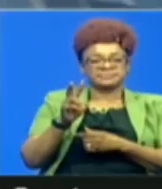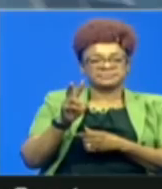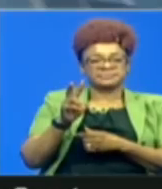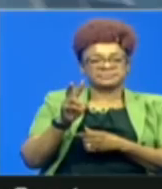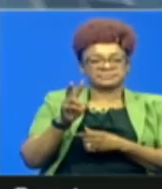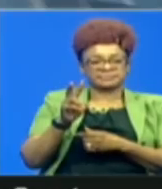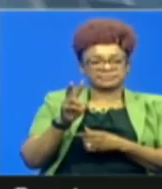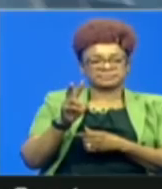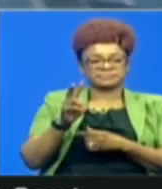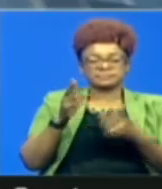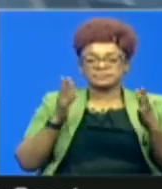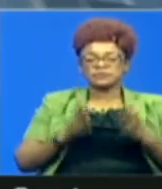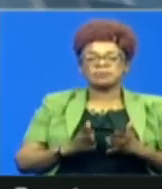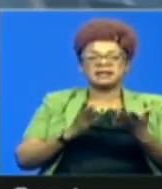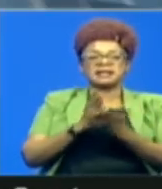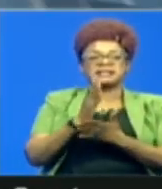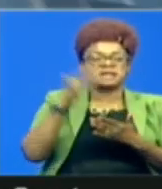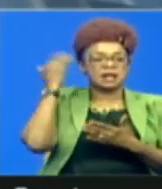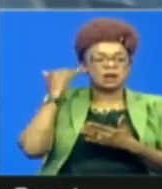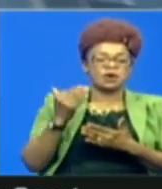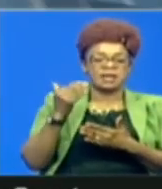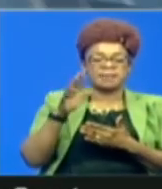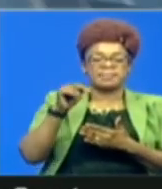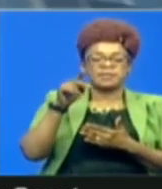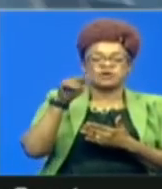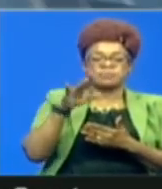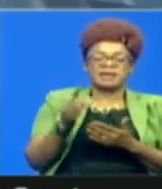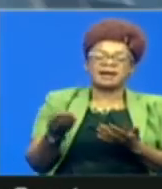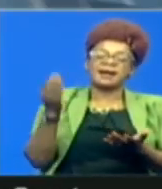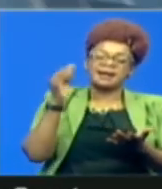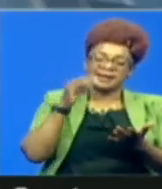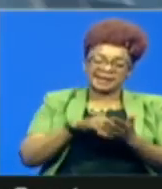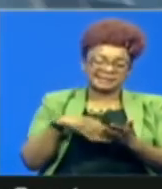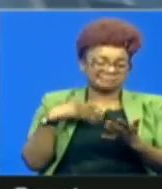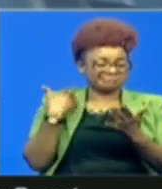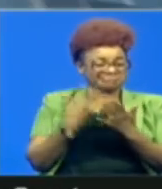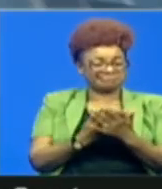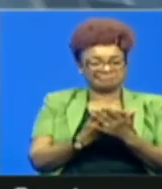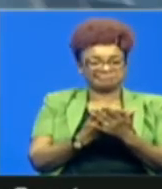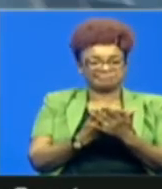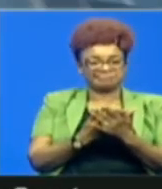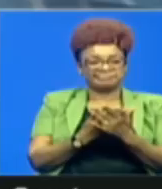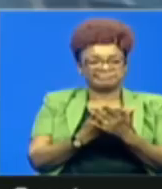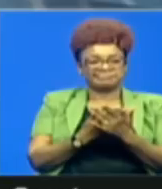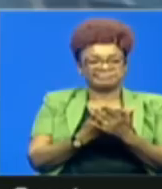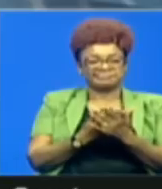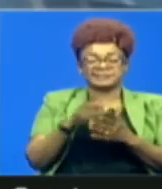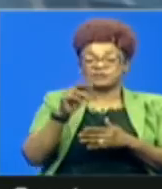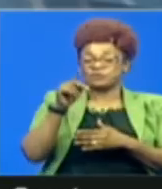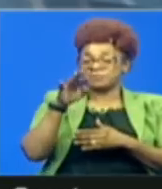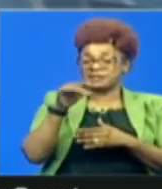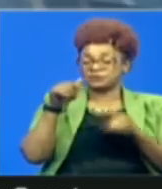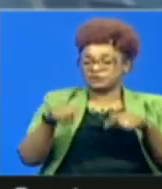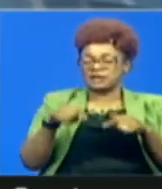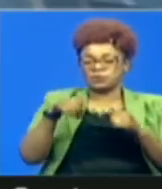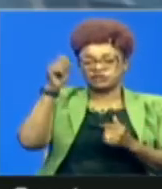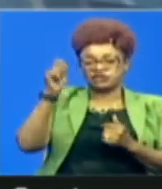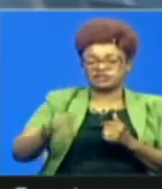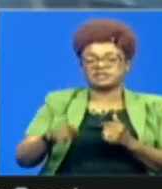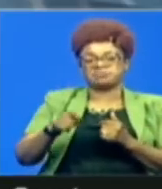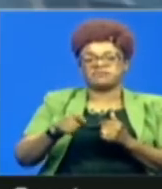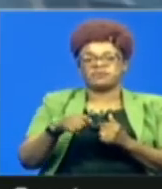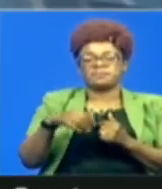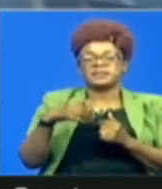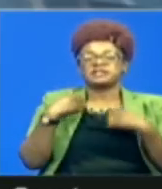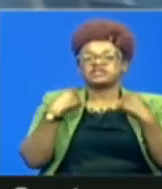Now, human rights lawyer Harun Dubey has once again been caught on the wrong side of the law. Dubey was today charged before the traffic